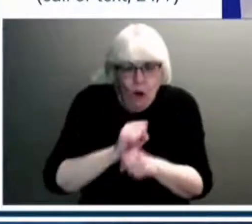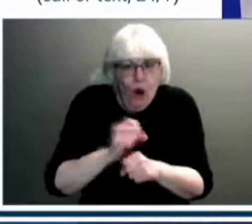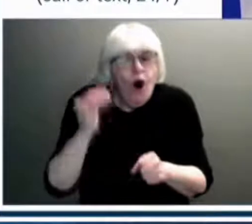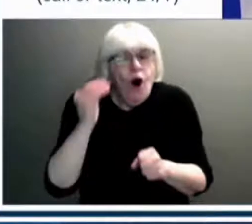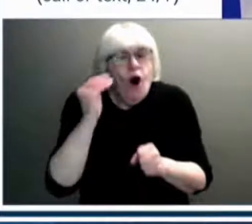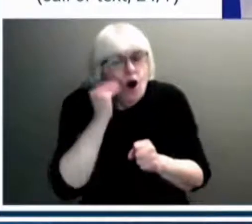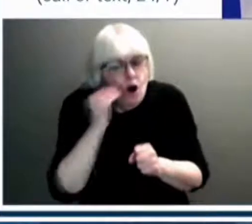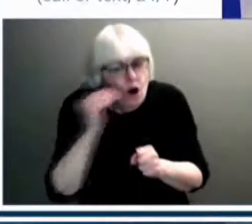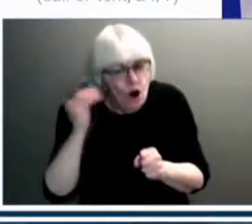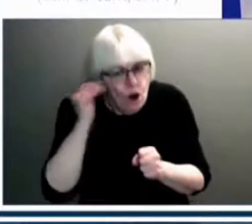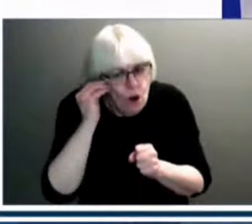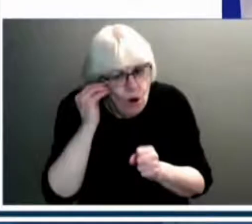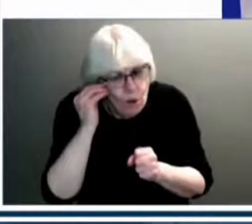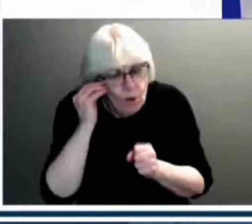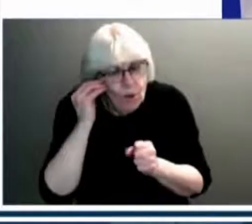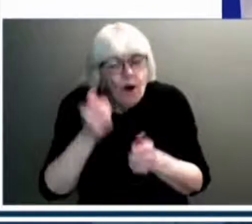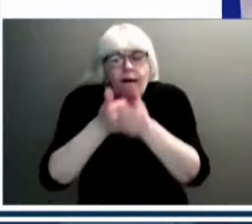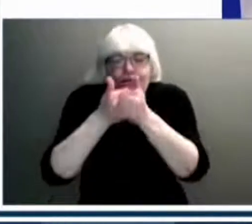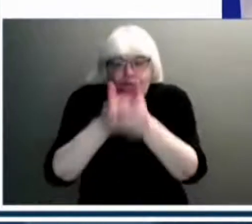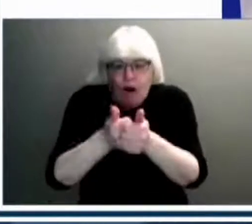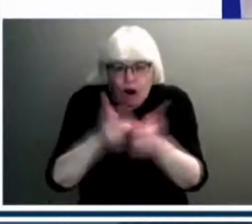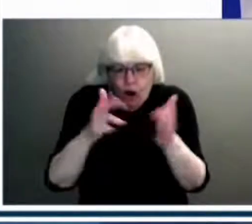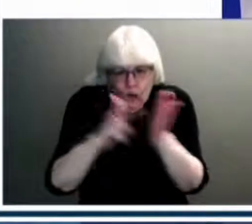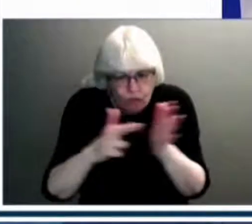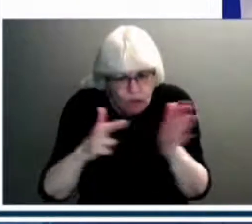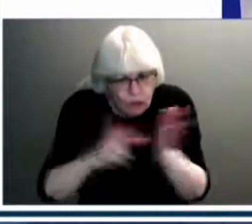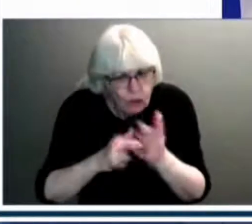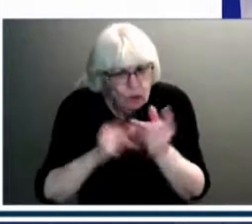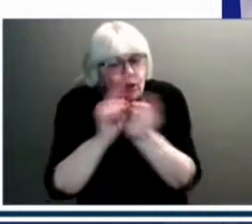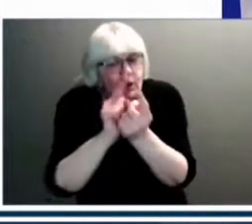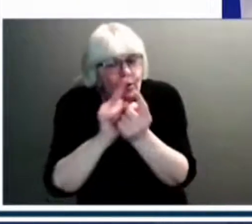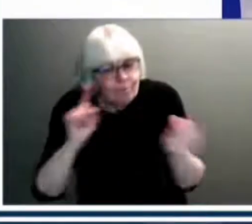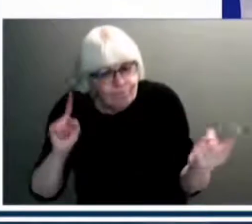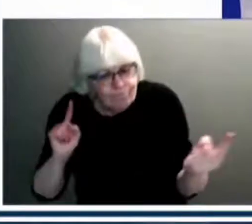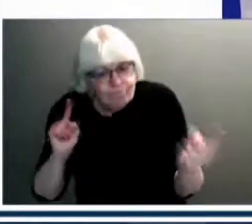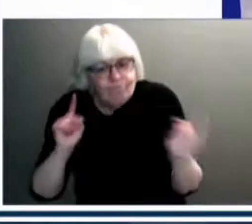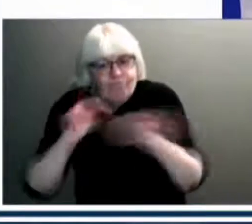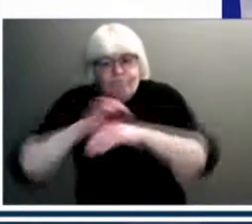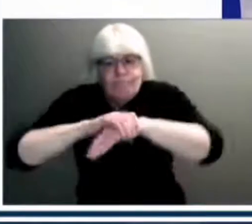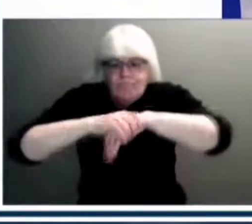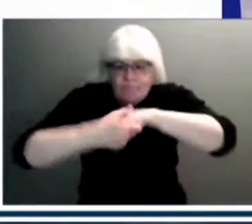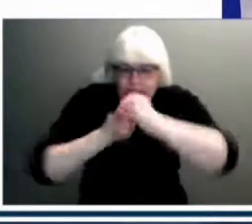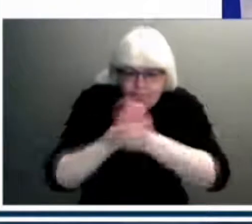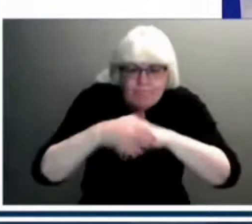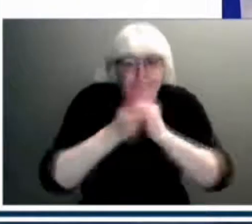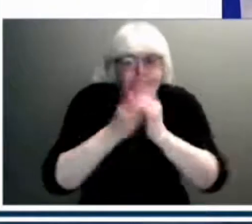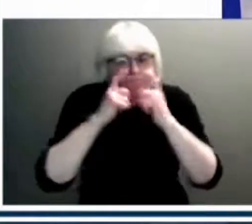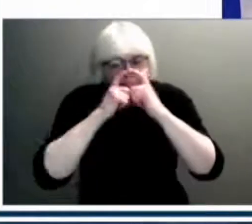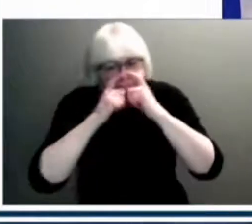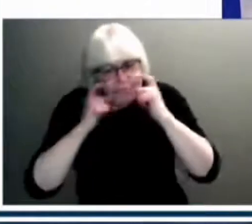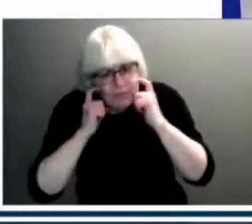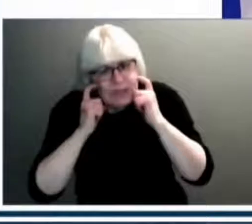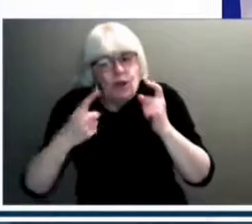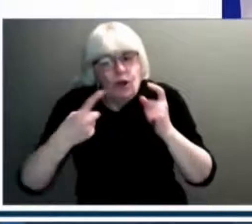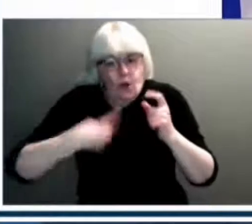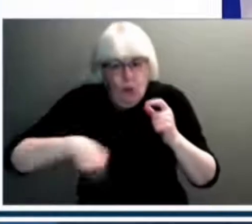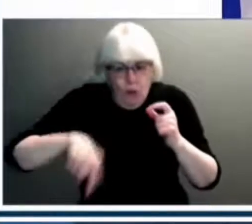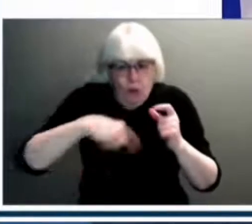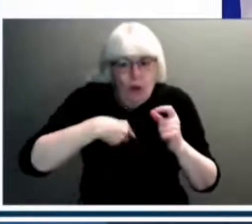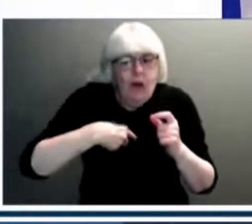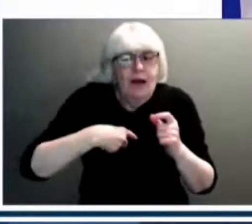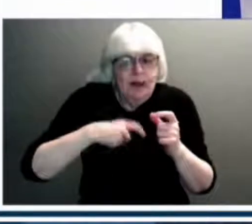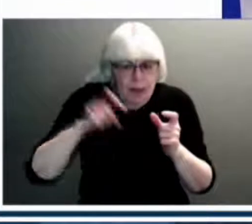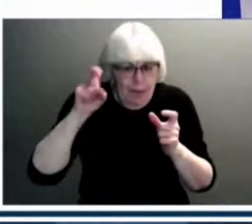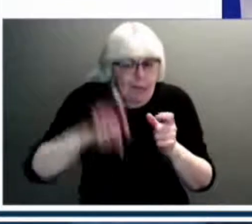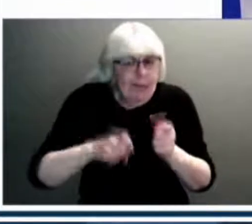those steps are designed for each of us to do our part to keep our communities safer, because when we keep